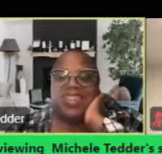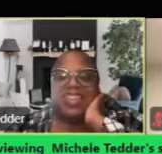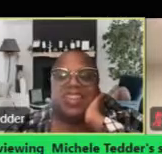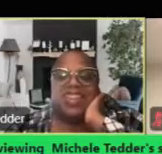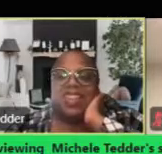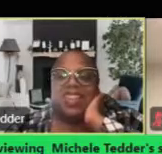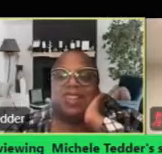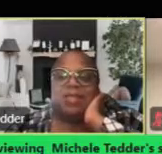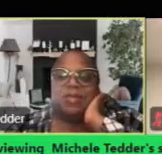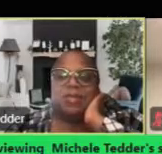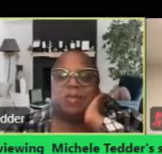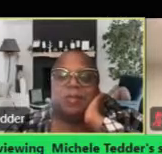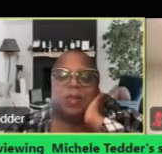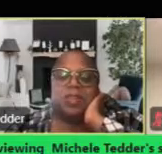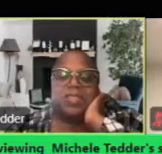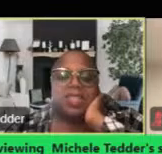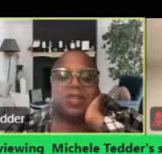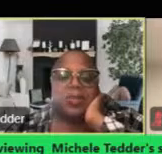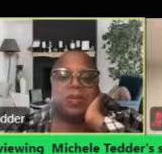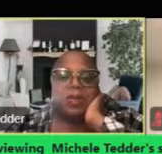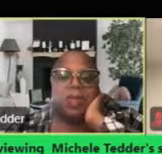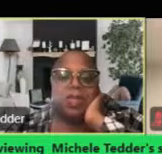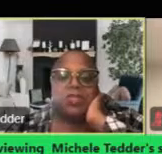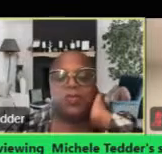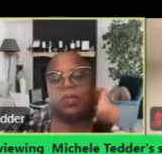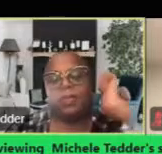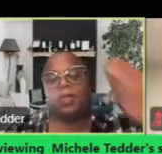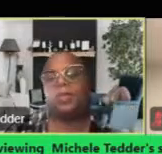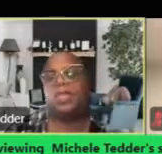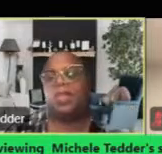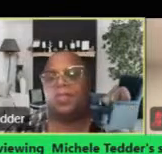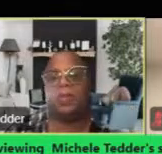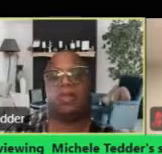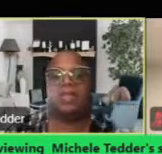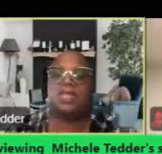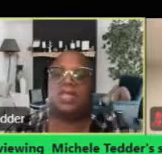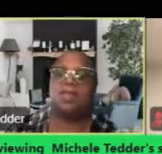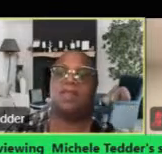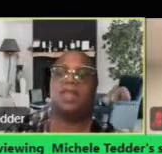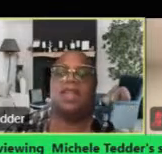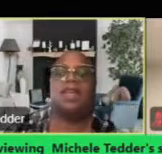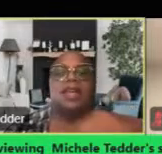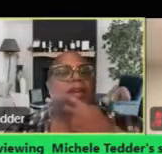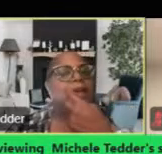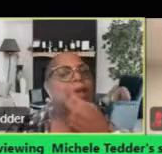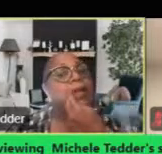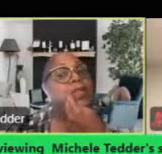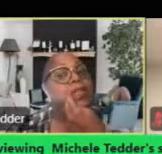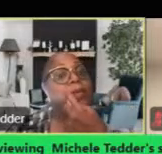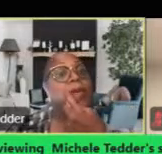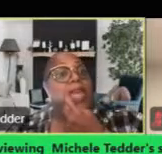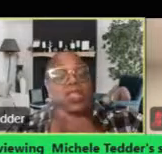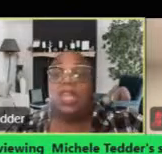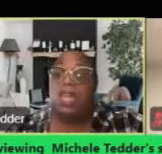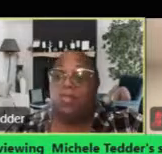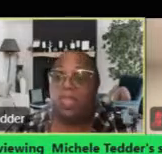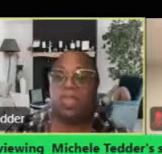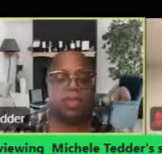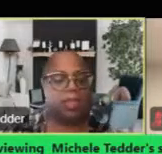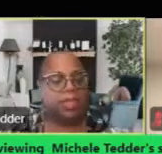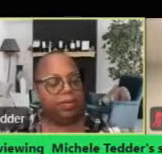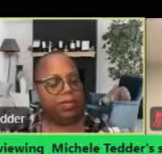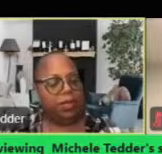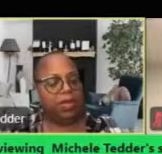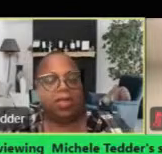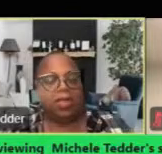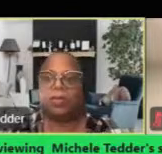hats. I work as a senior program manager for the Black Women's Health Imperative. I also am a patient